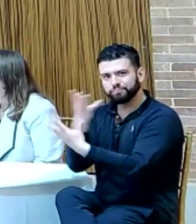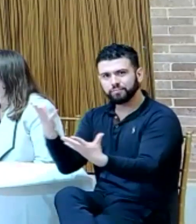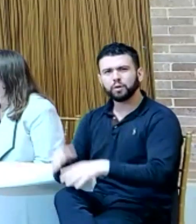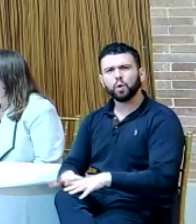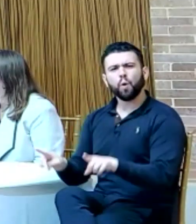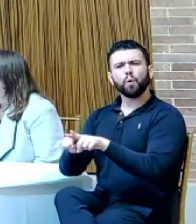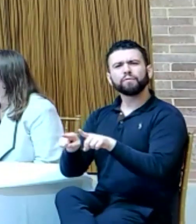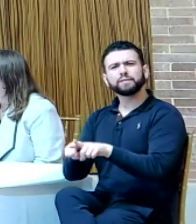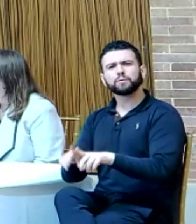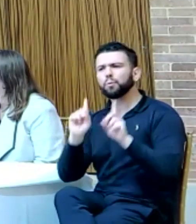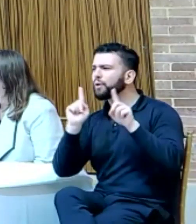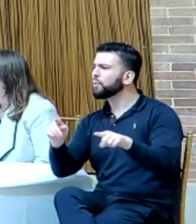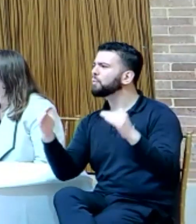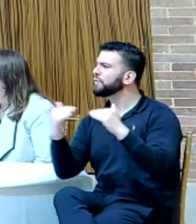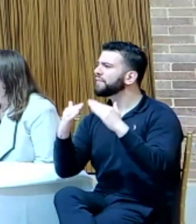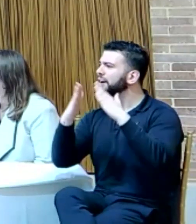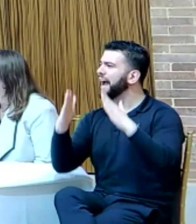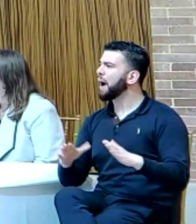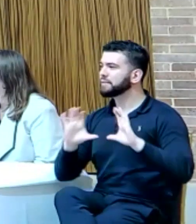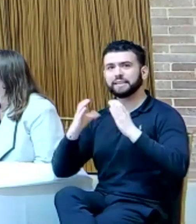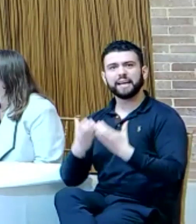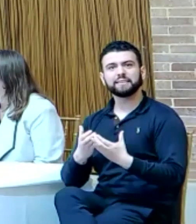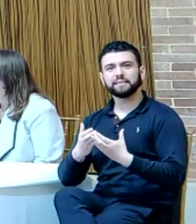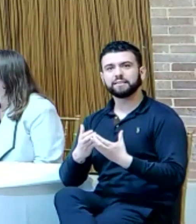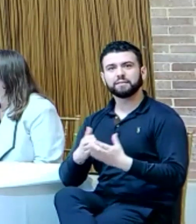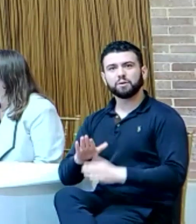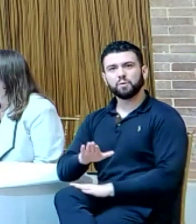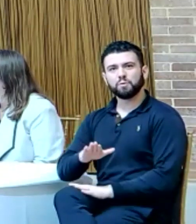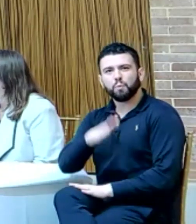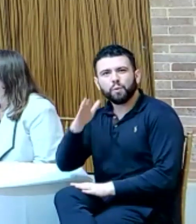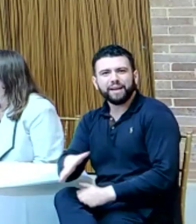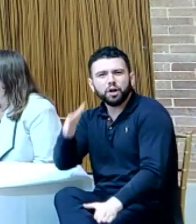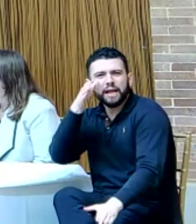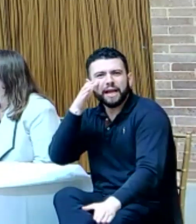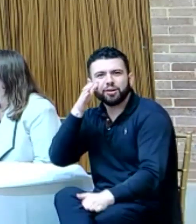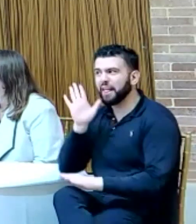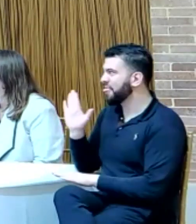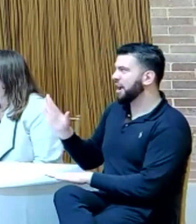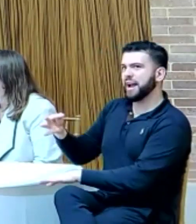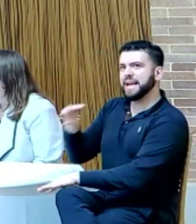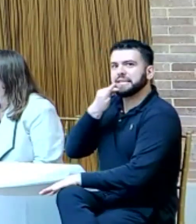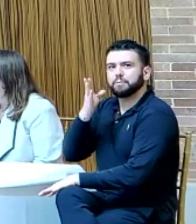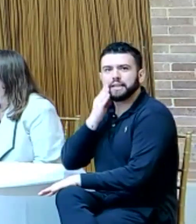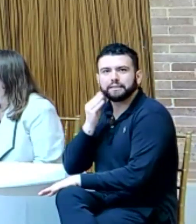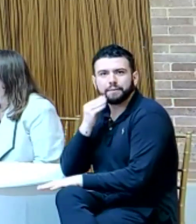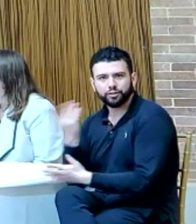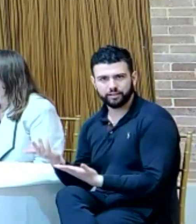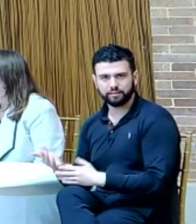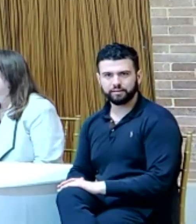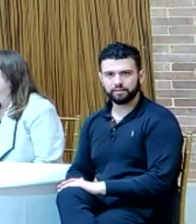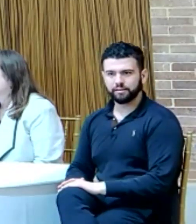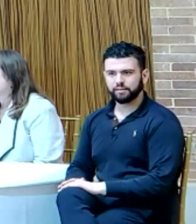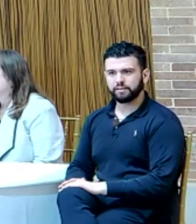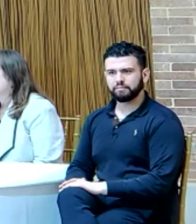fair housing classes we don't get to hear the other side we only you know get talked to and be reminded what we